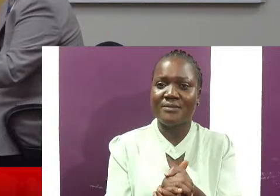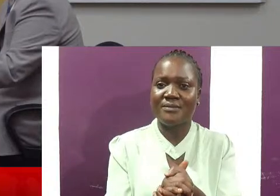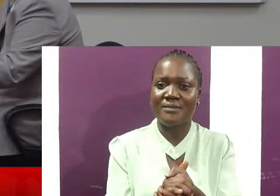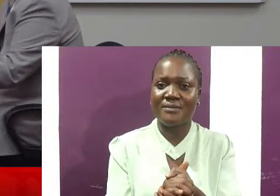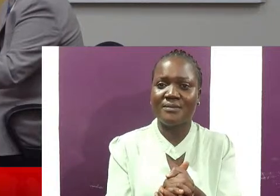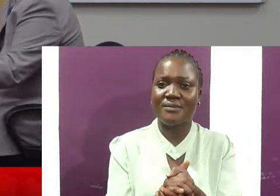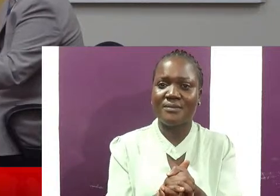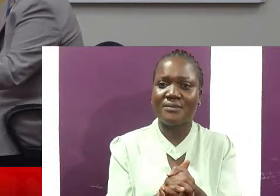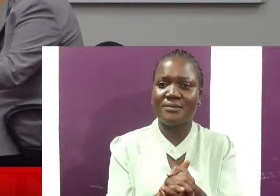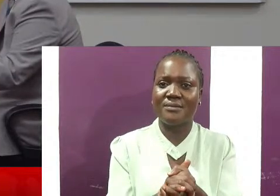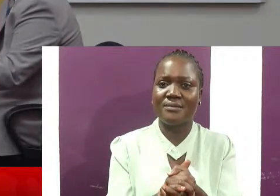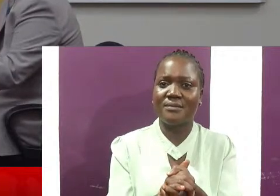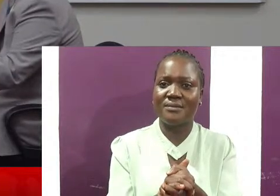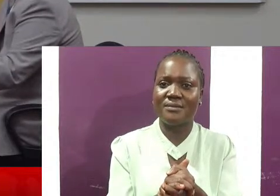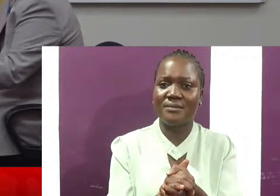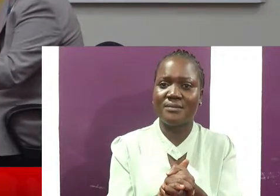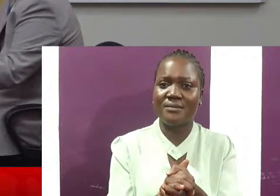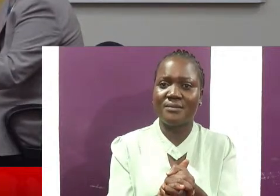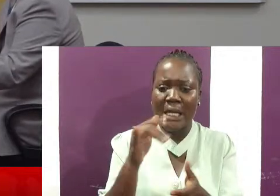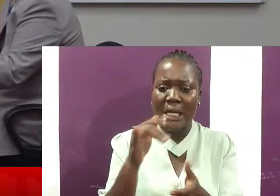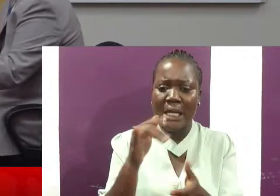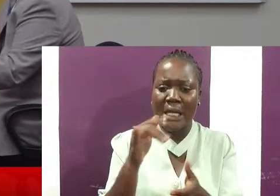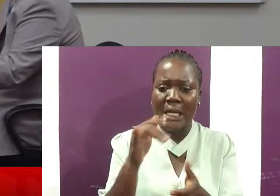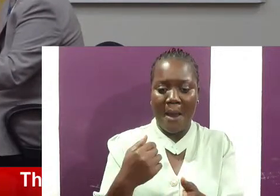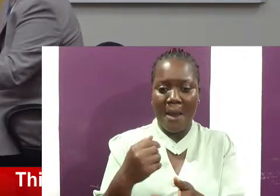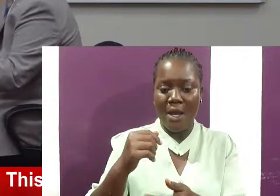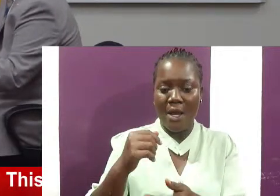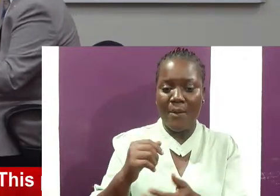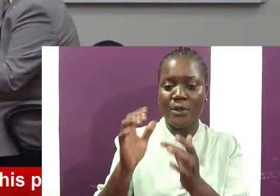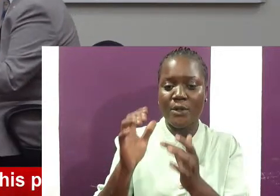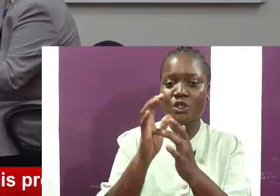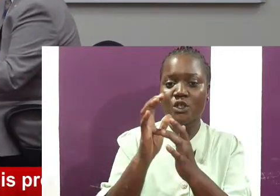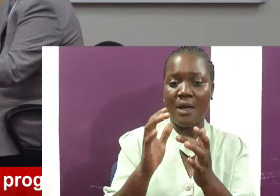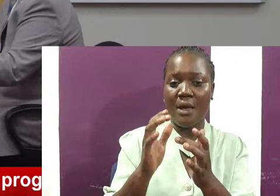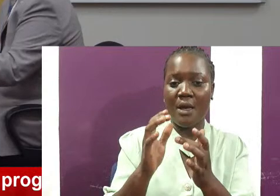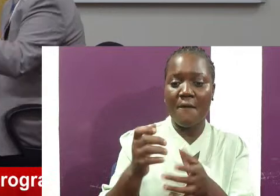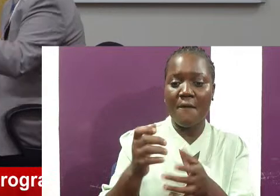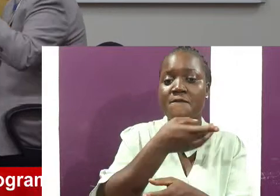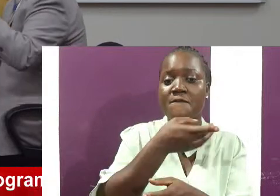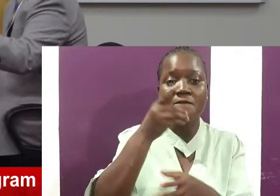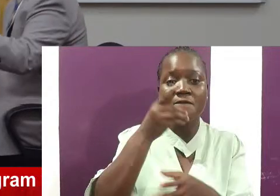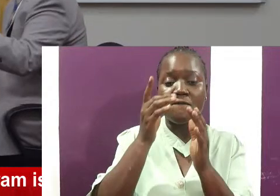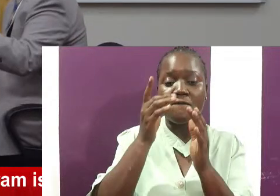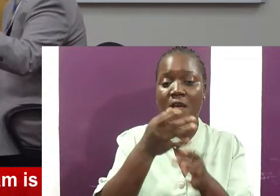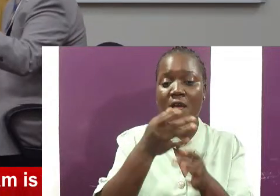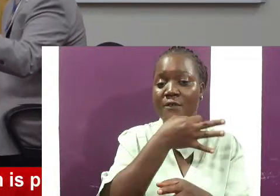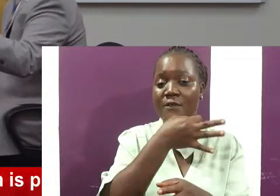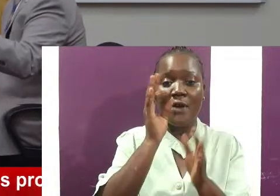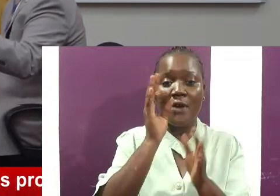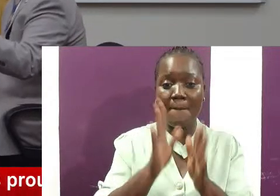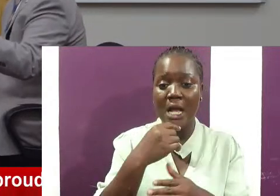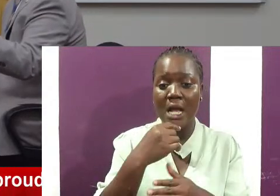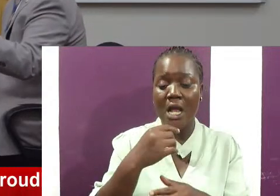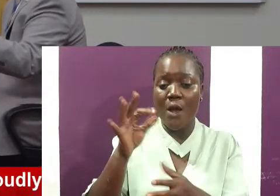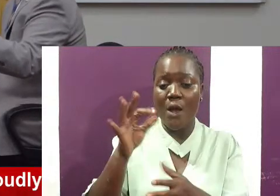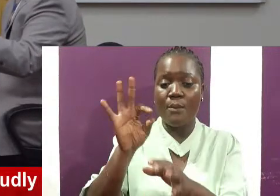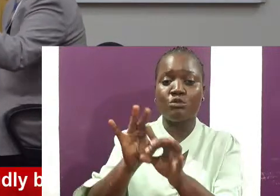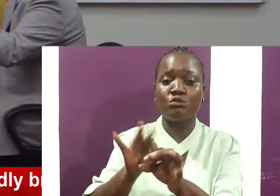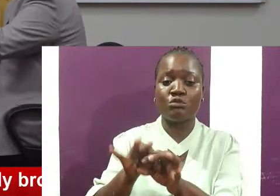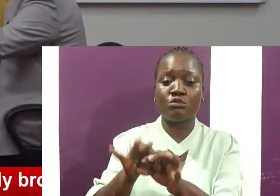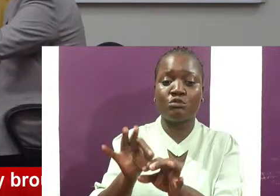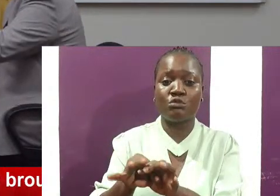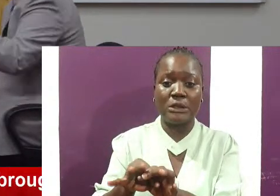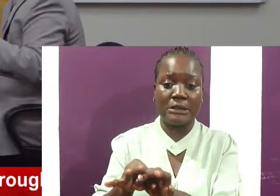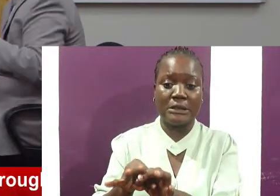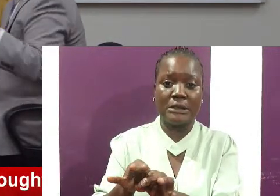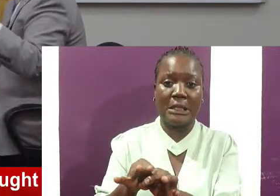from that parable, is God. Was God, yeah. And therefore the kingdom would be the church. And mm-hmm. we're looking at forgiveness as that aspect of that parable. Practicing